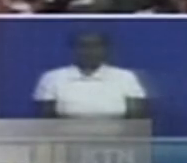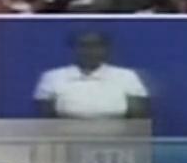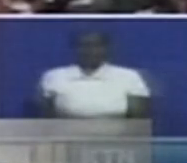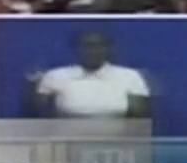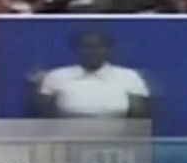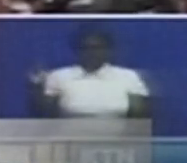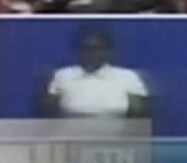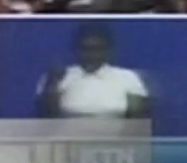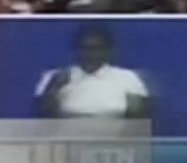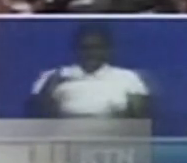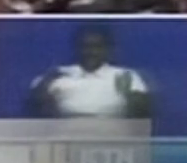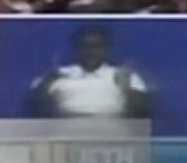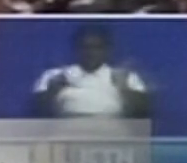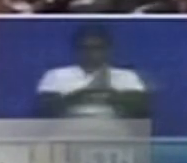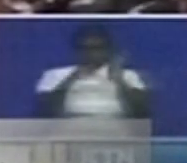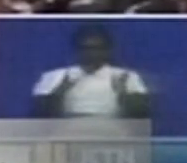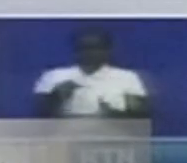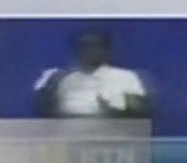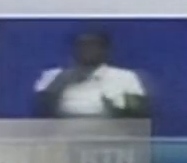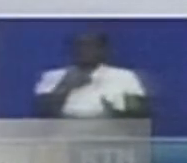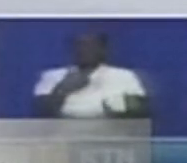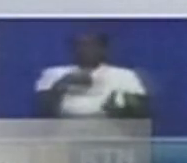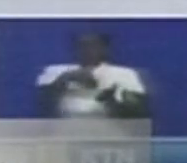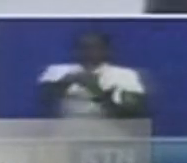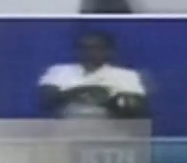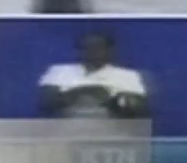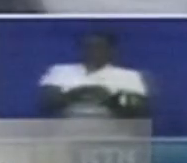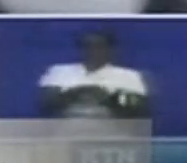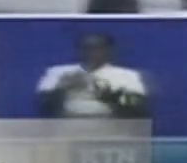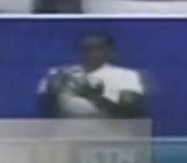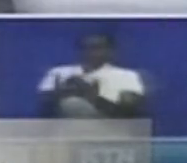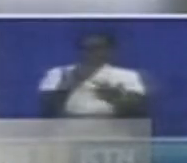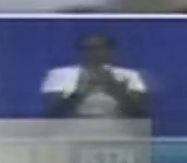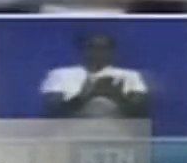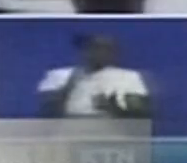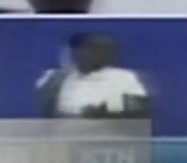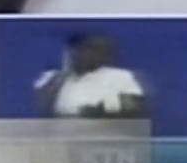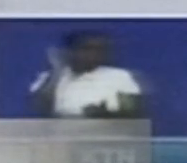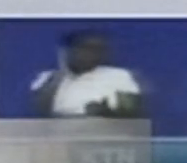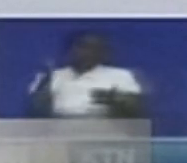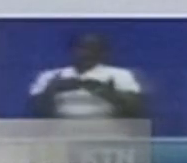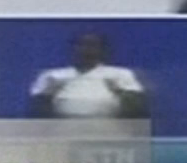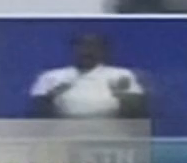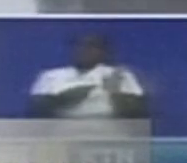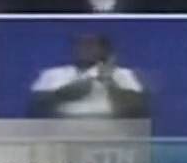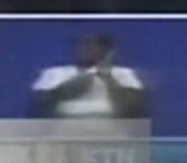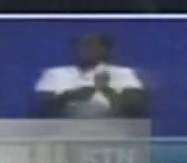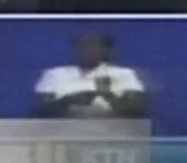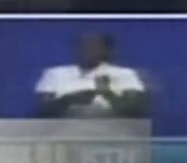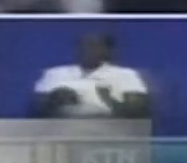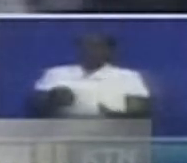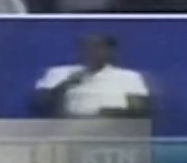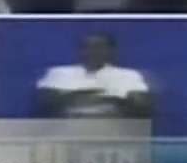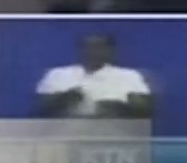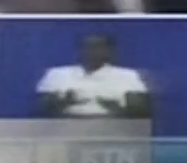Kenyan legislators have criticized the laxity police has shown in arresting the gay community openly demonstrating on the streets.